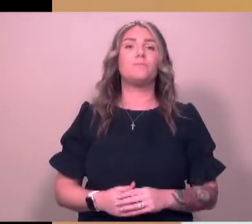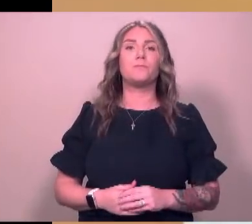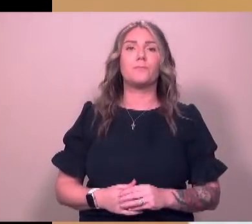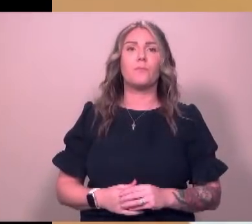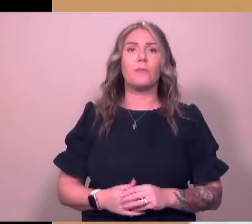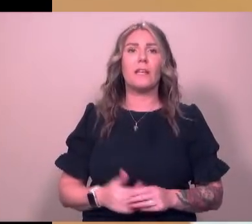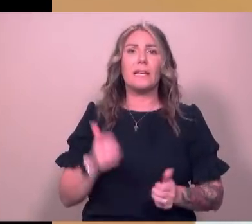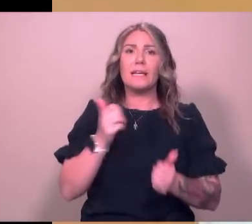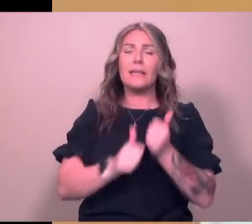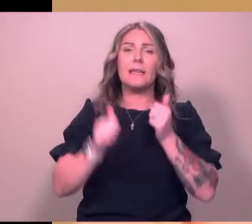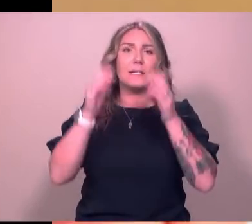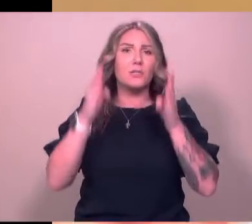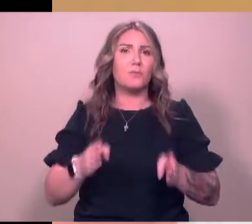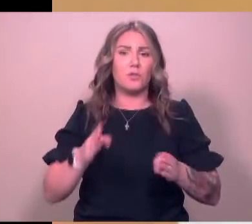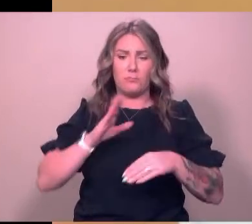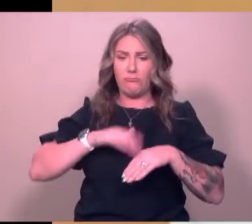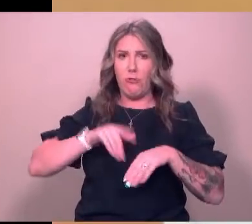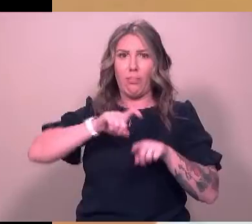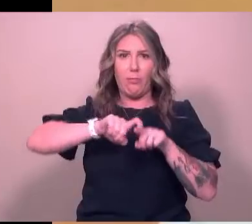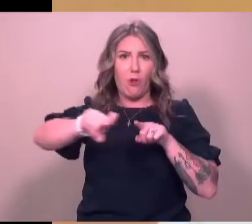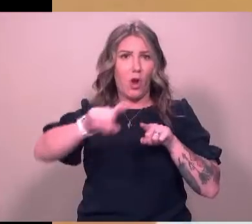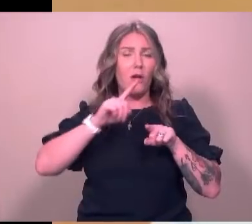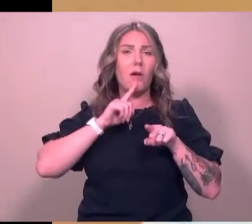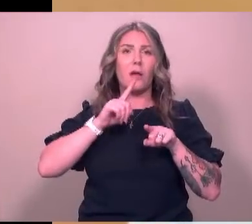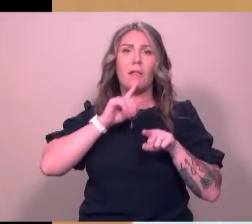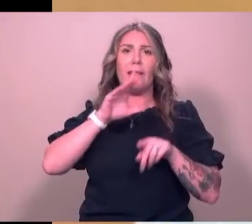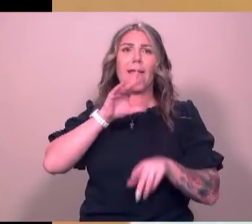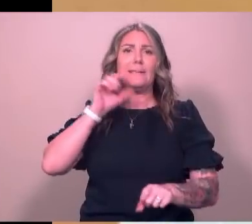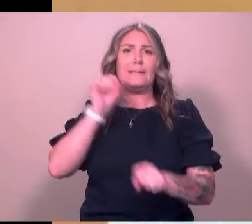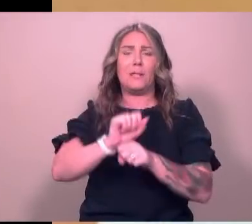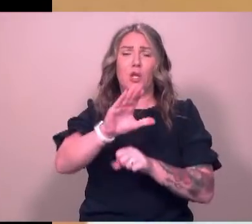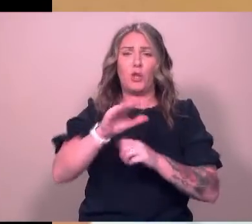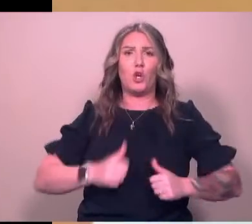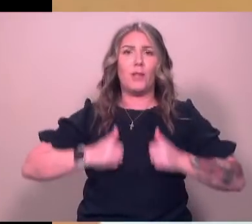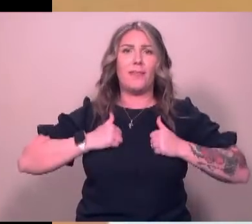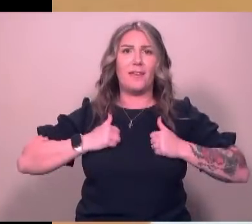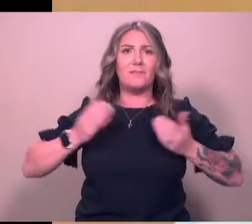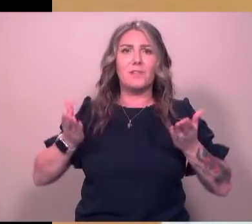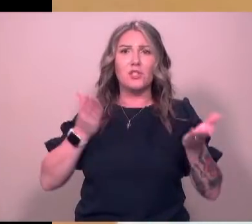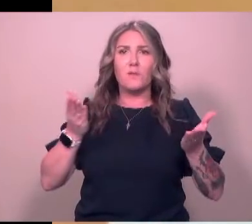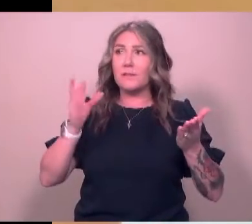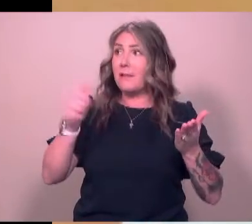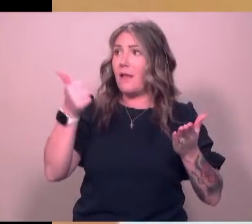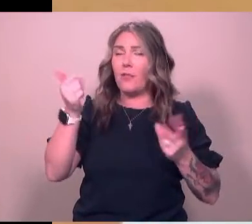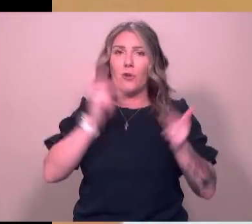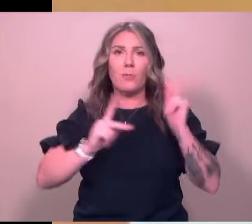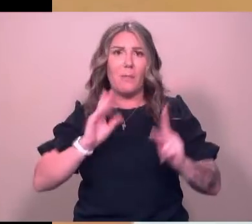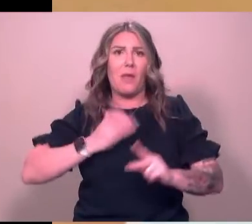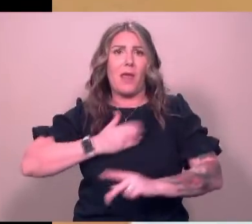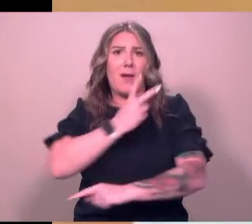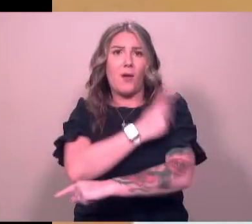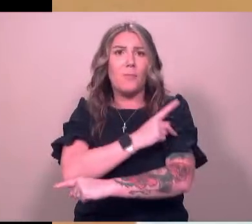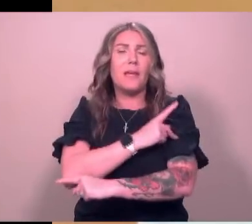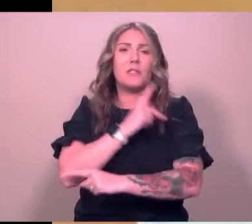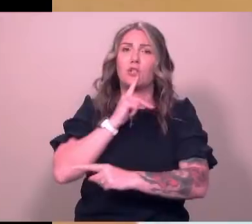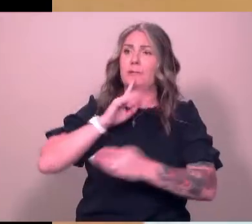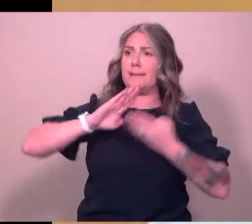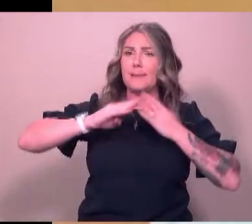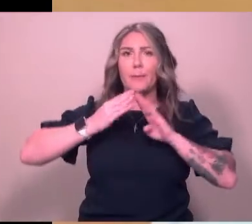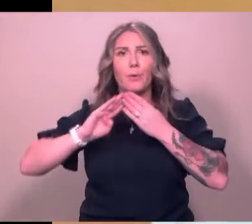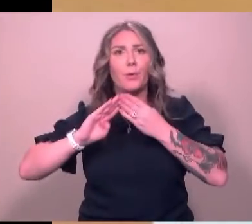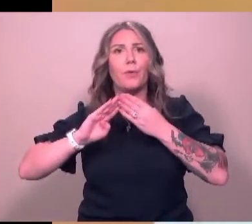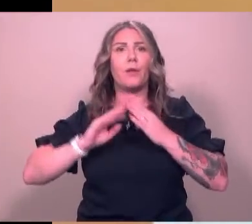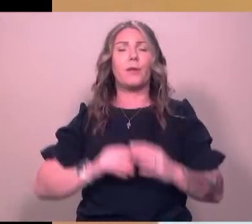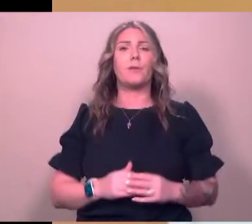Every single person on this call has dedicated their lives to the service of others, to our patients, to the community.